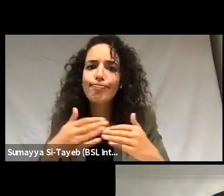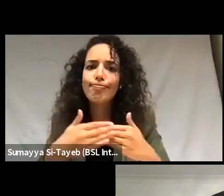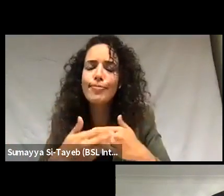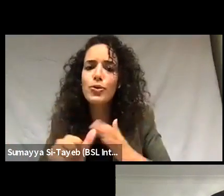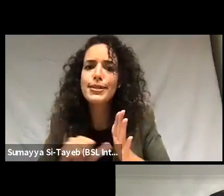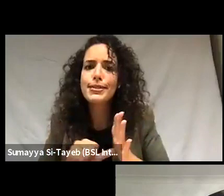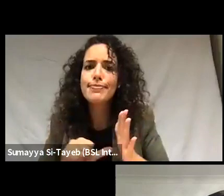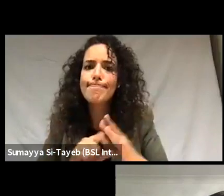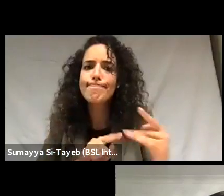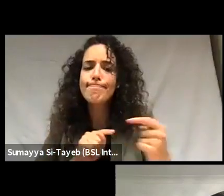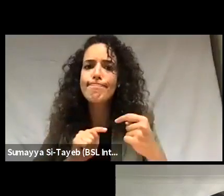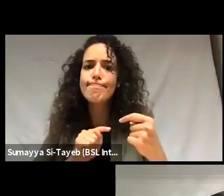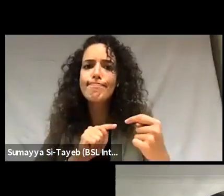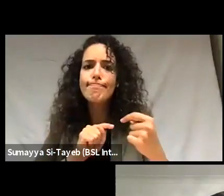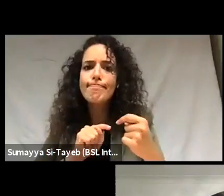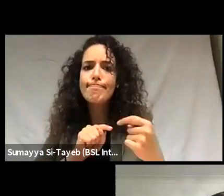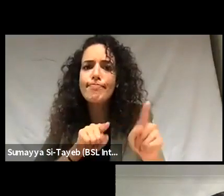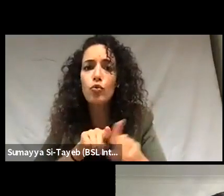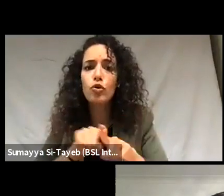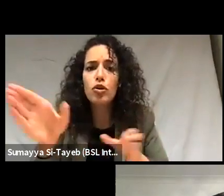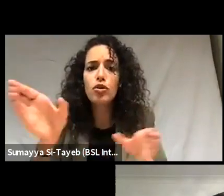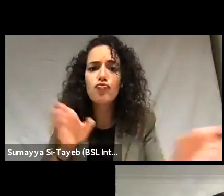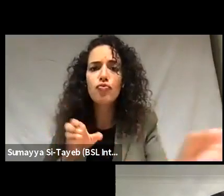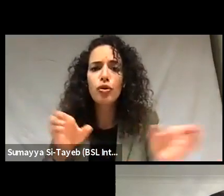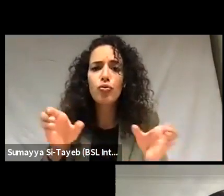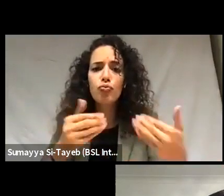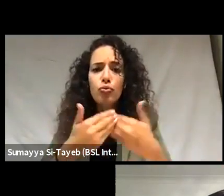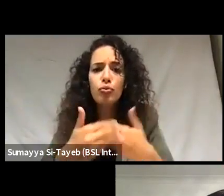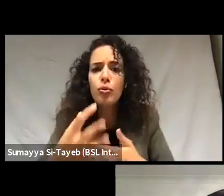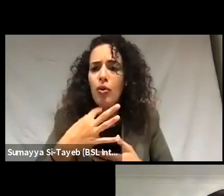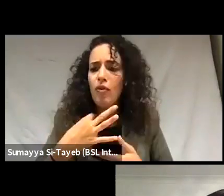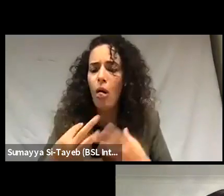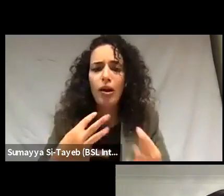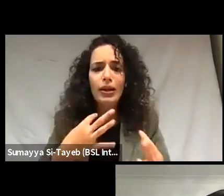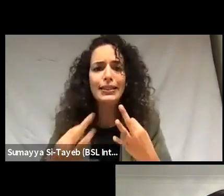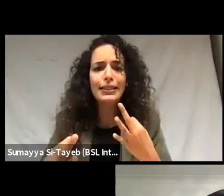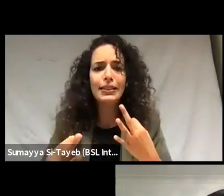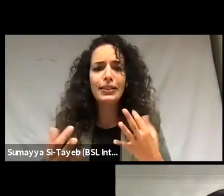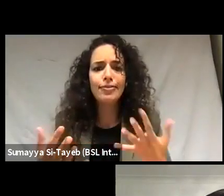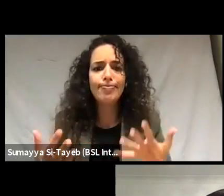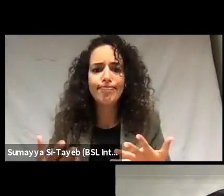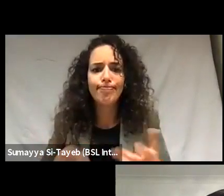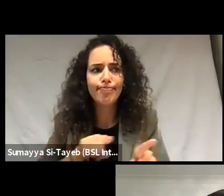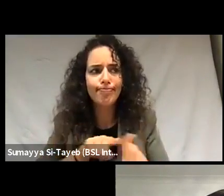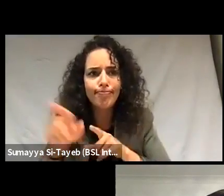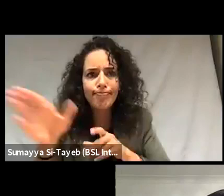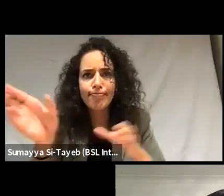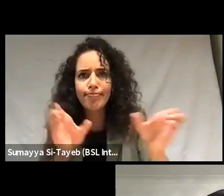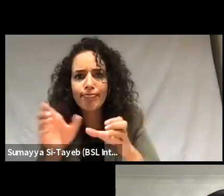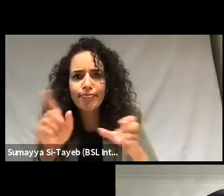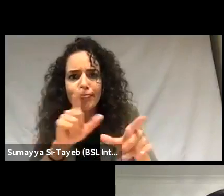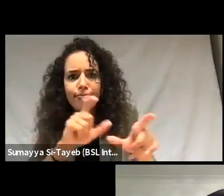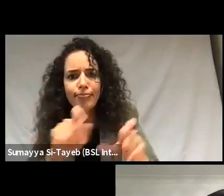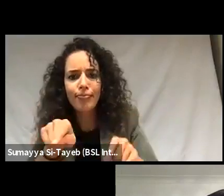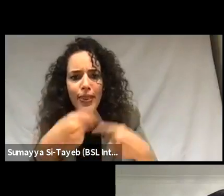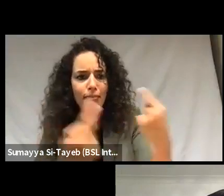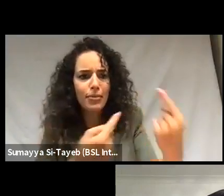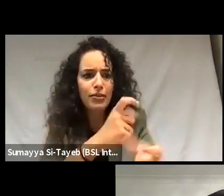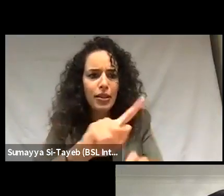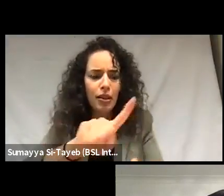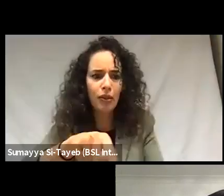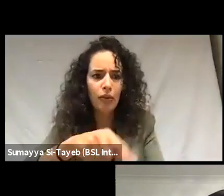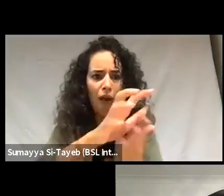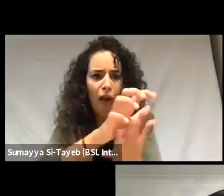We would try to recruit more volunteers, but as you're recruiting them, and if they saw the article, they were a bit